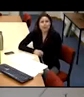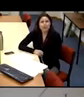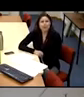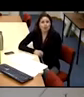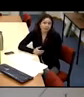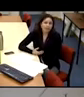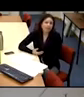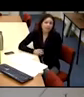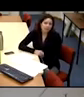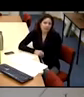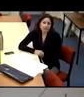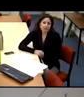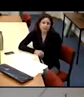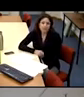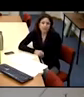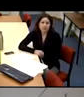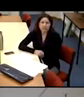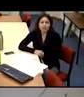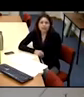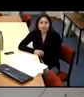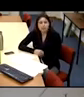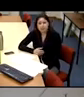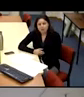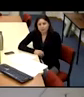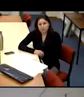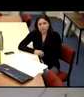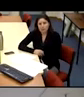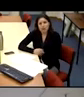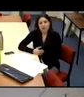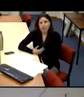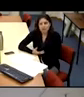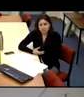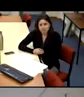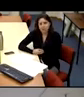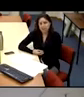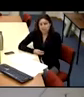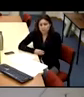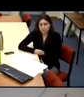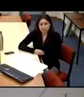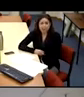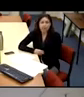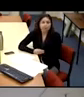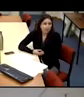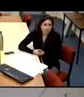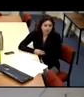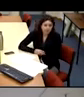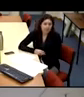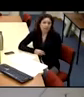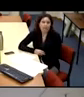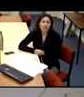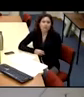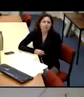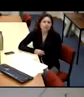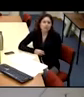people who are advocating on behalf of refugees need to be mindful of kind of discourses and language and photos that